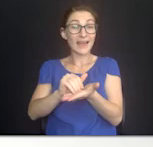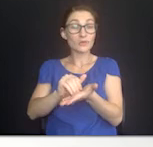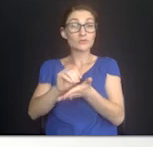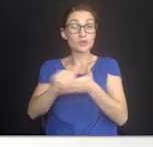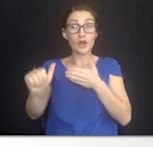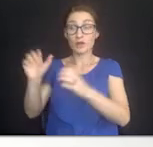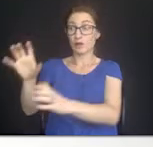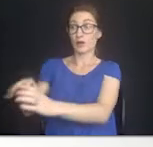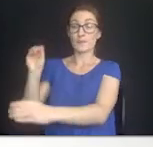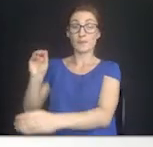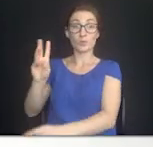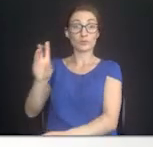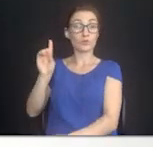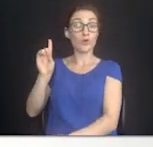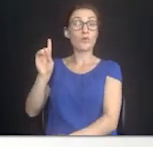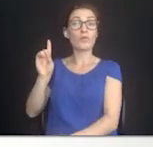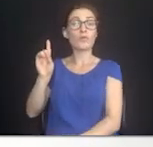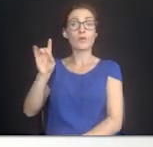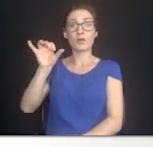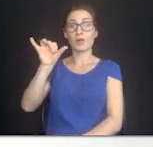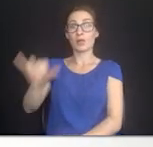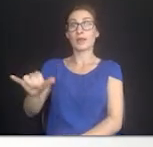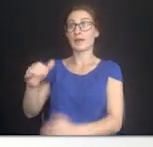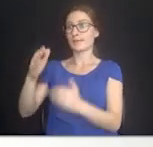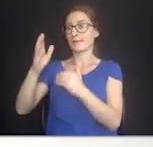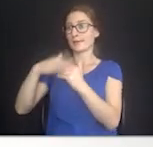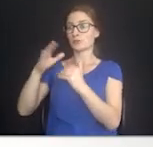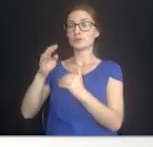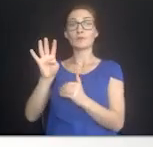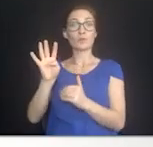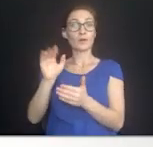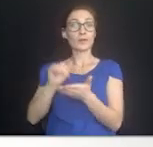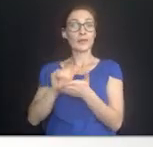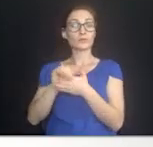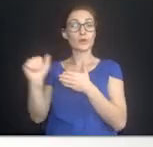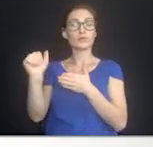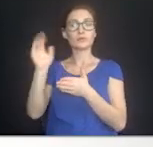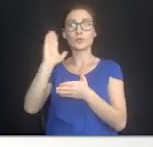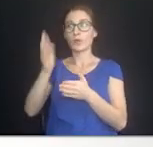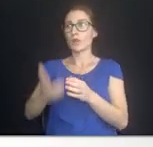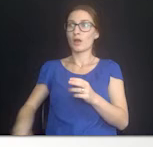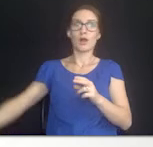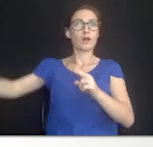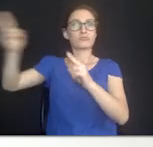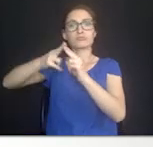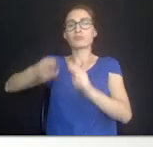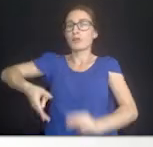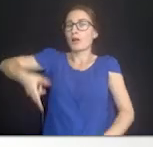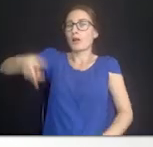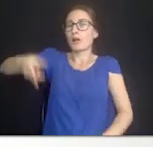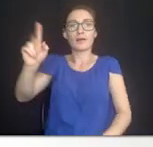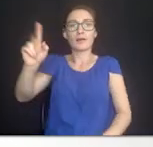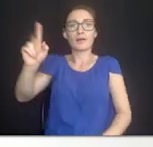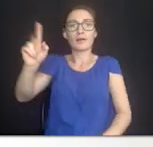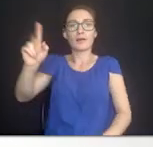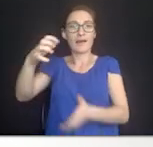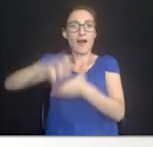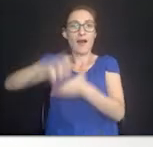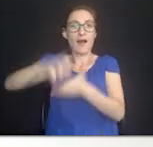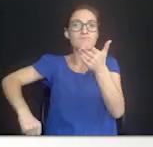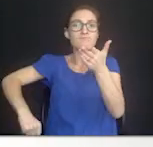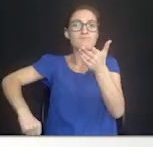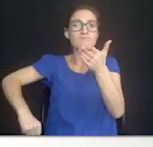on that $3,000 extra, highest tax rate of the day, right? So if we have a trust that needs to distribute 50 grand of